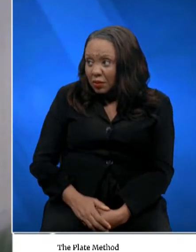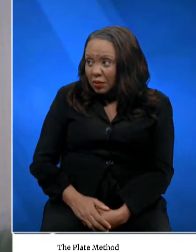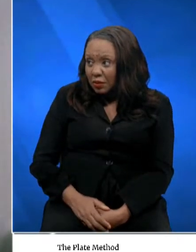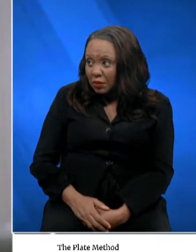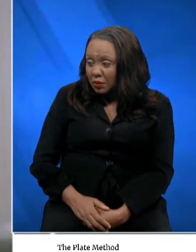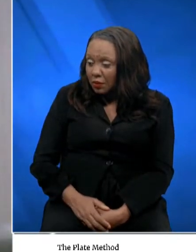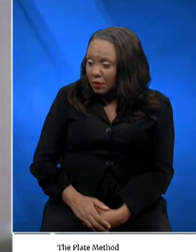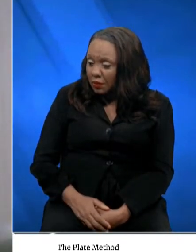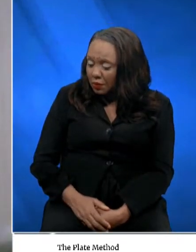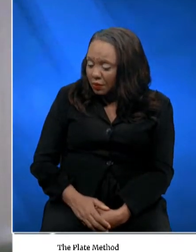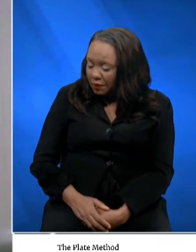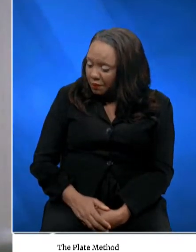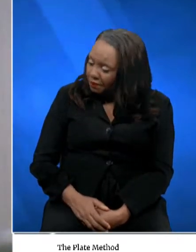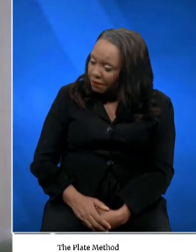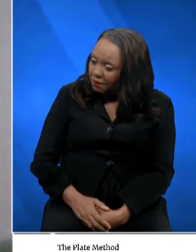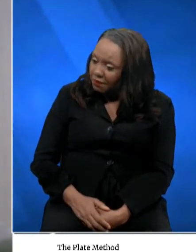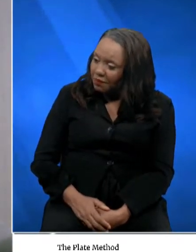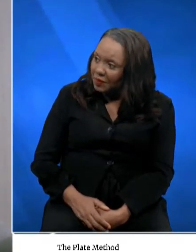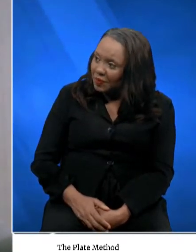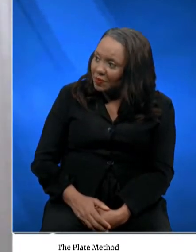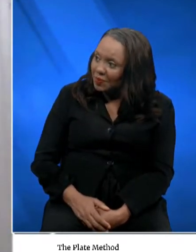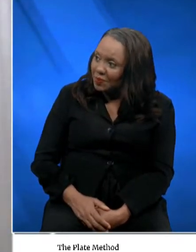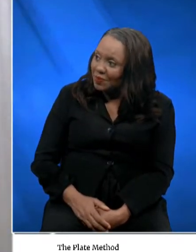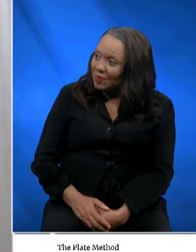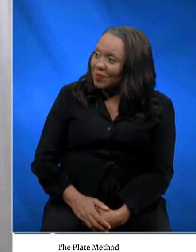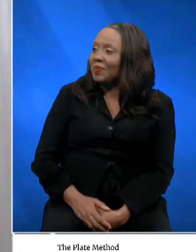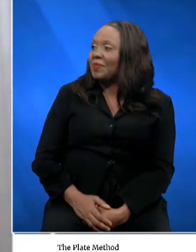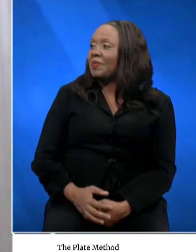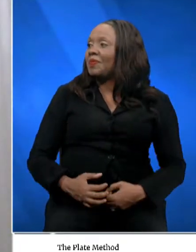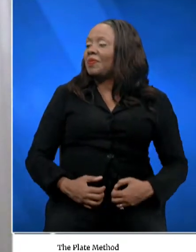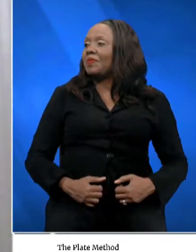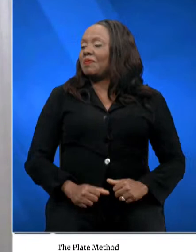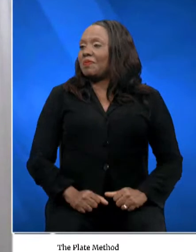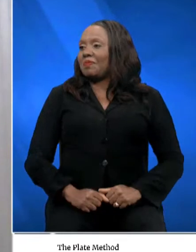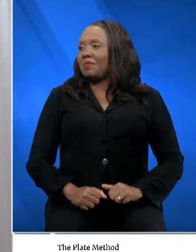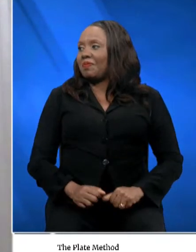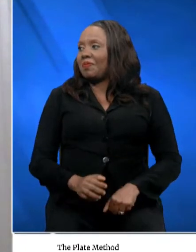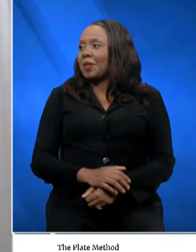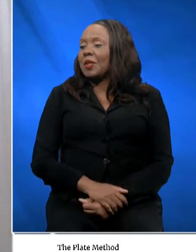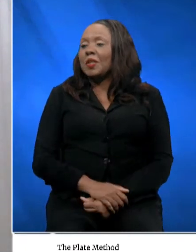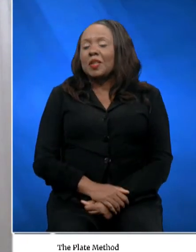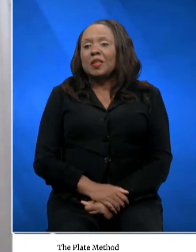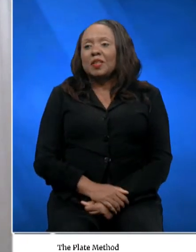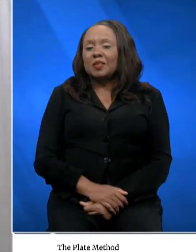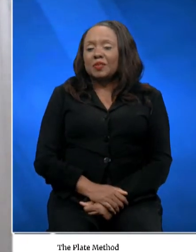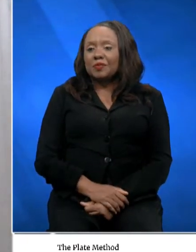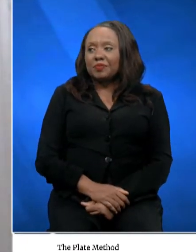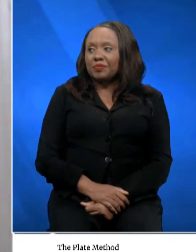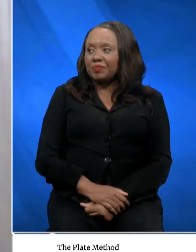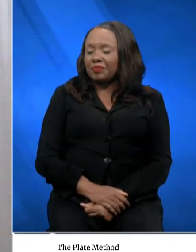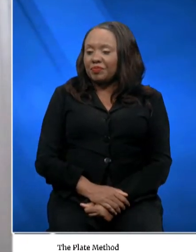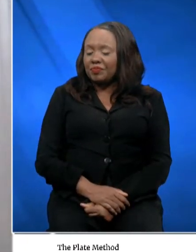Mr. Belgrave? Okay. In terms of my question to the specialist would be,